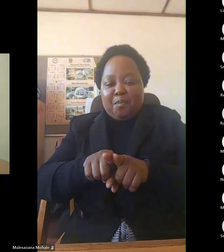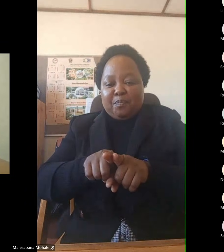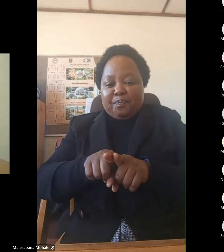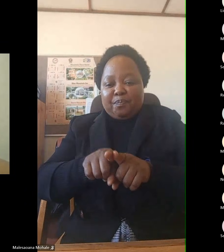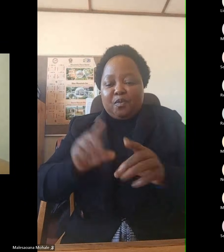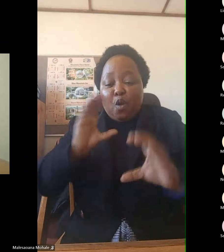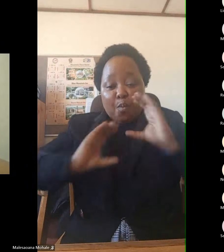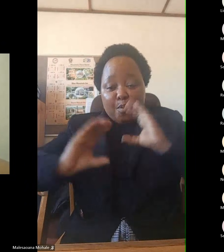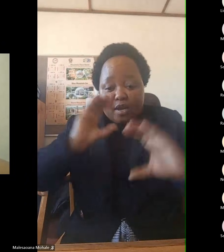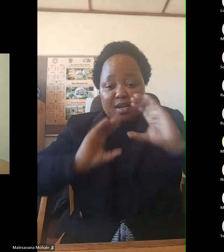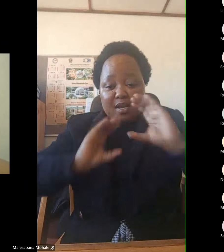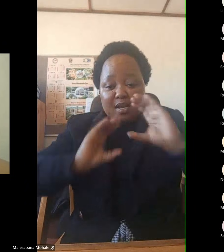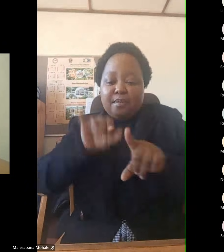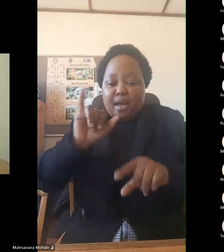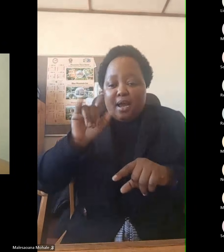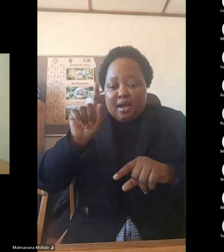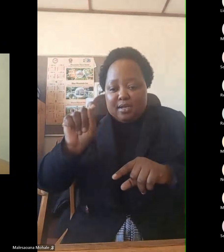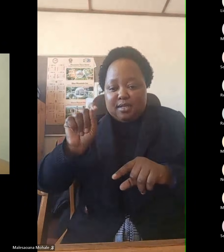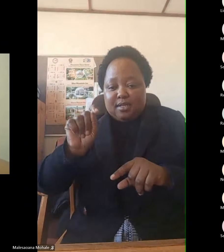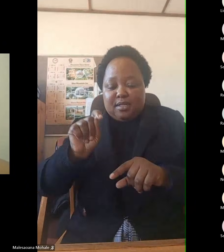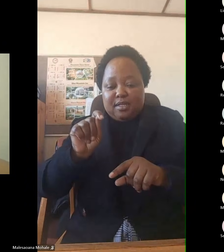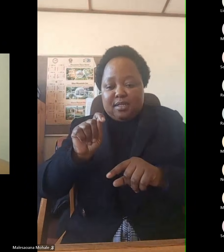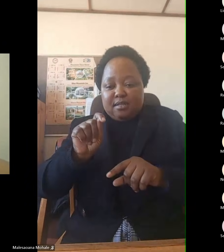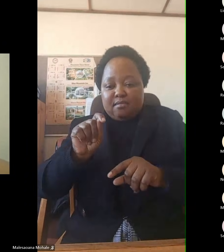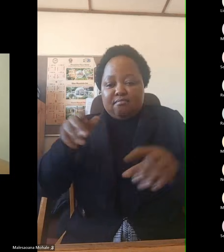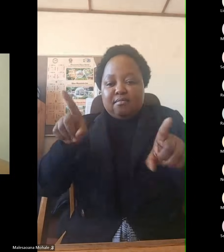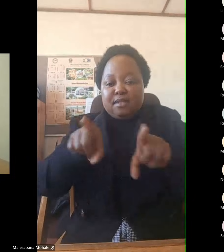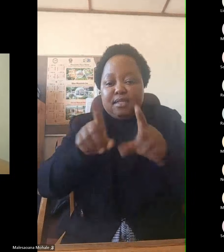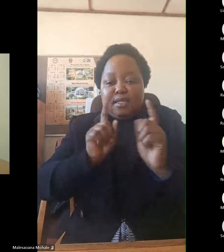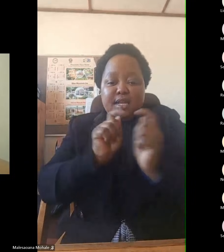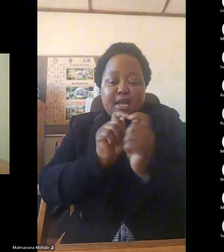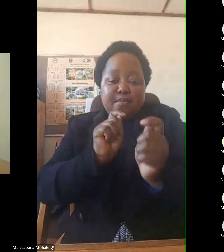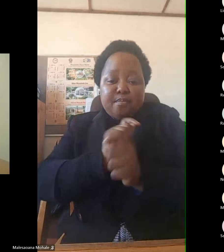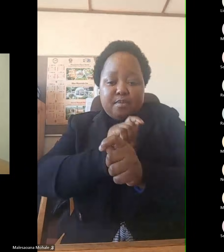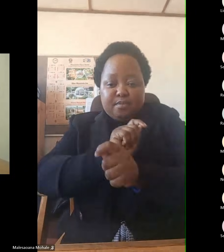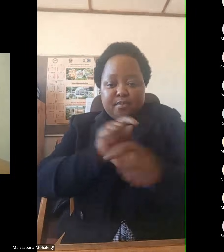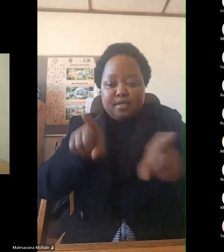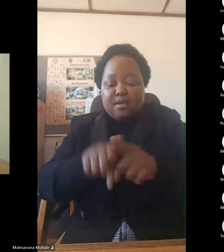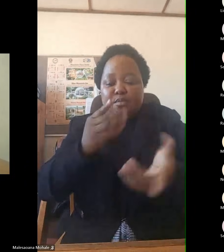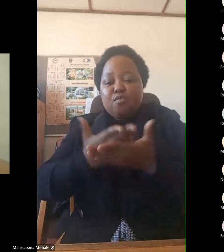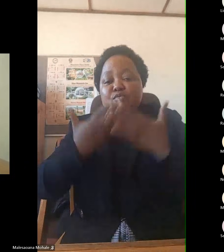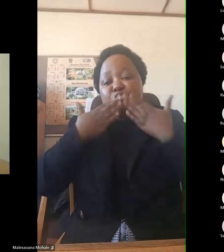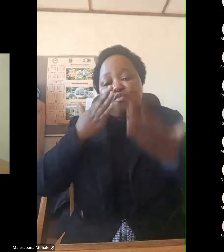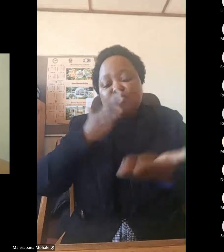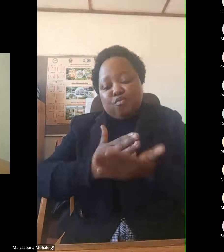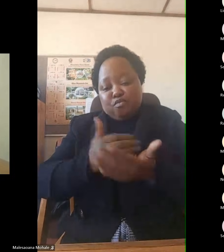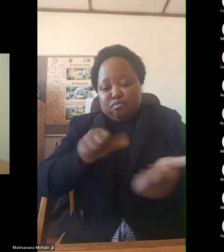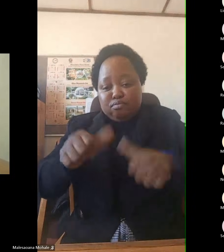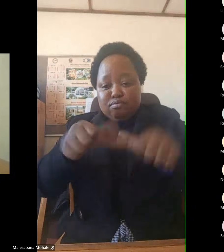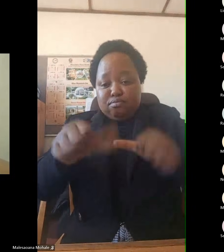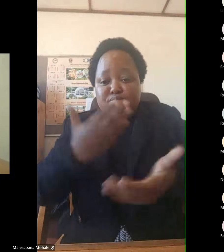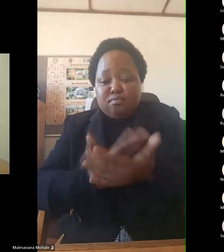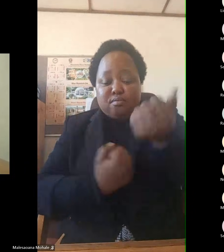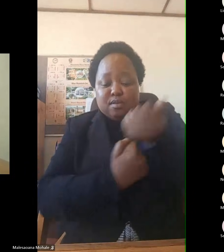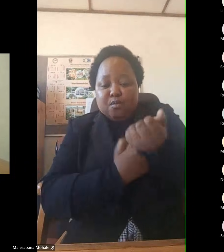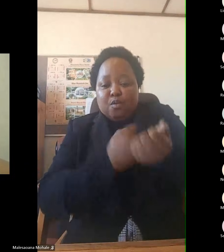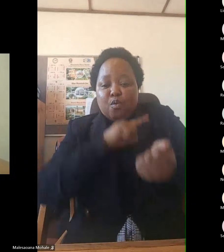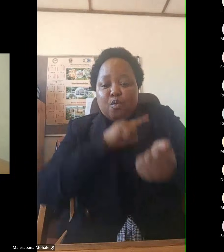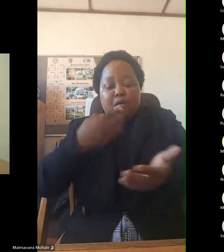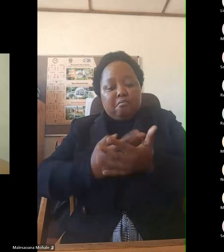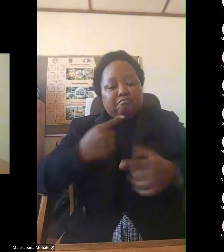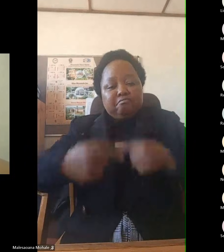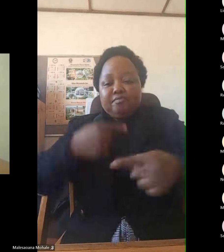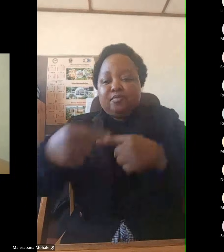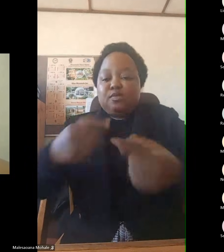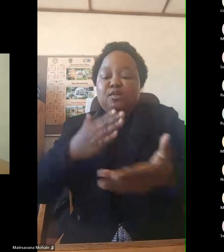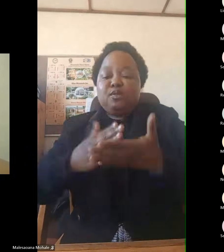together the webinar and are here to support us to make sure that it goes smoothly. And with that, I would